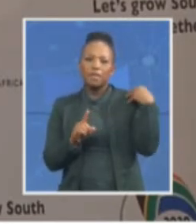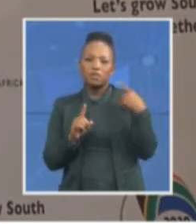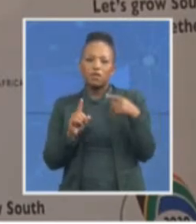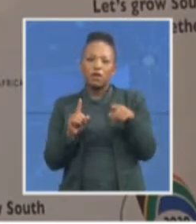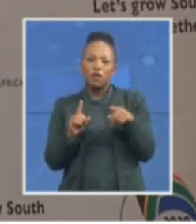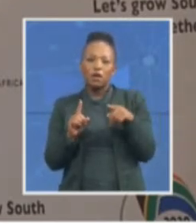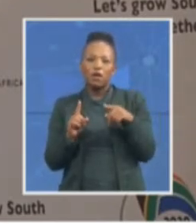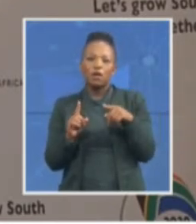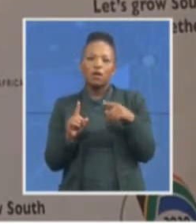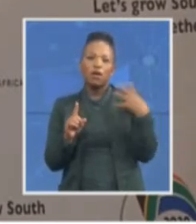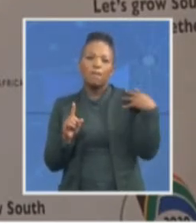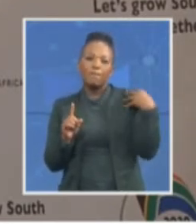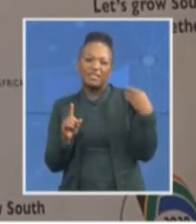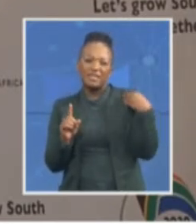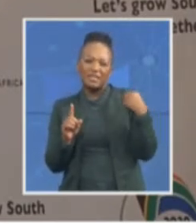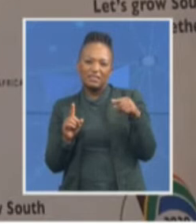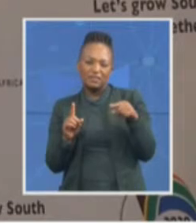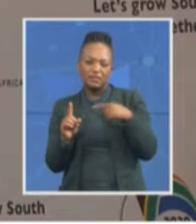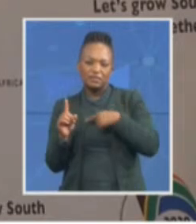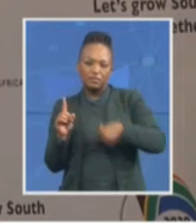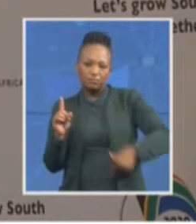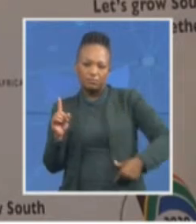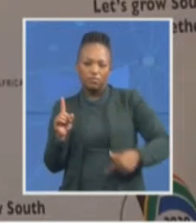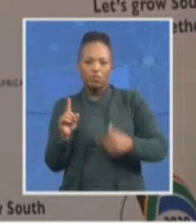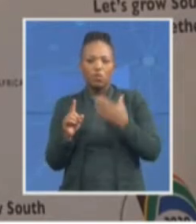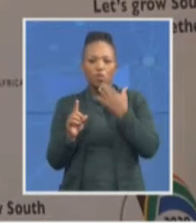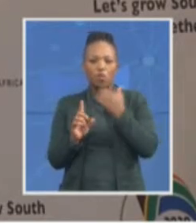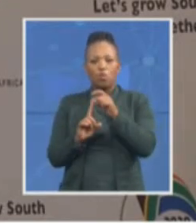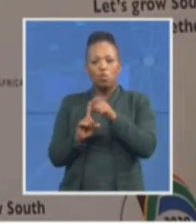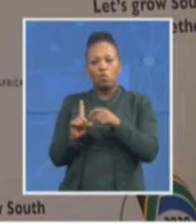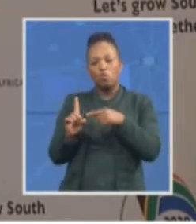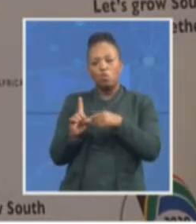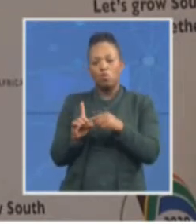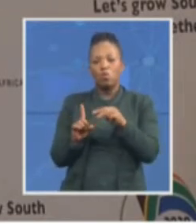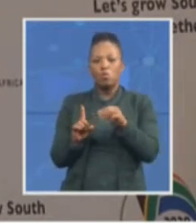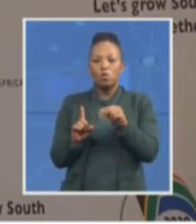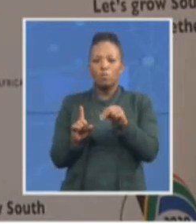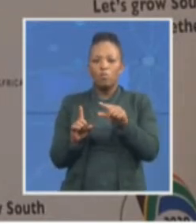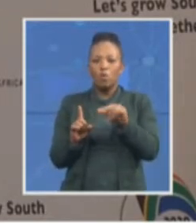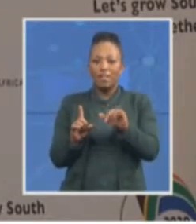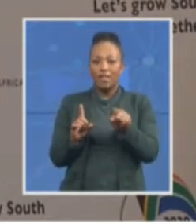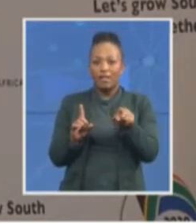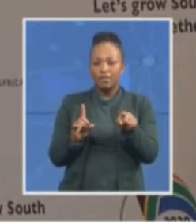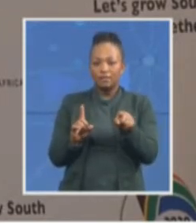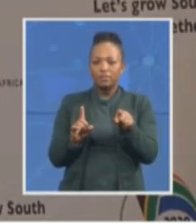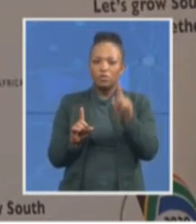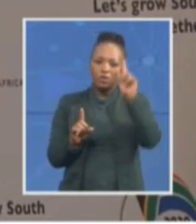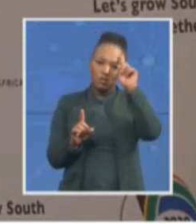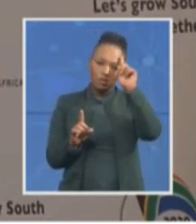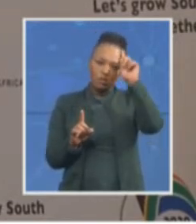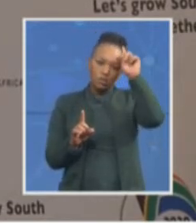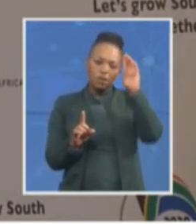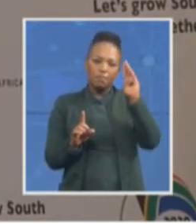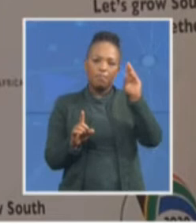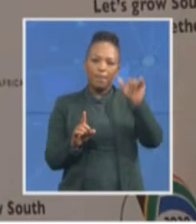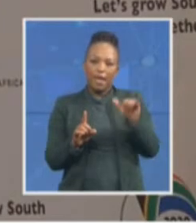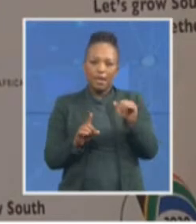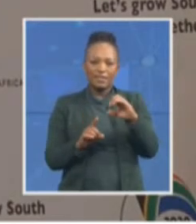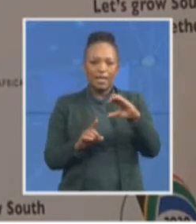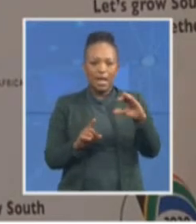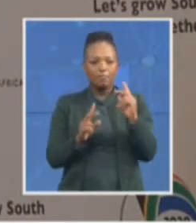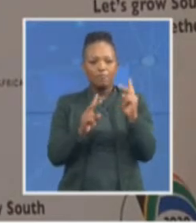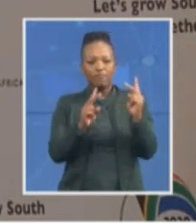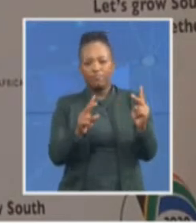the N2 nodal project in the Nelson Mandela Bay Municipality in the Eastern Cape on Tuesday, 8